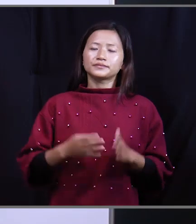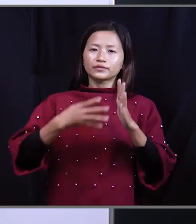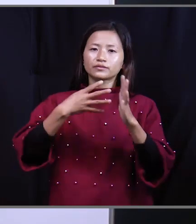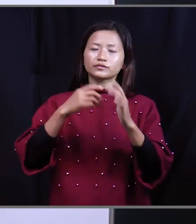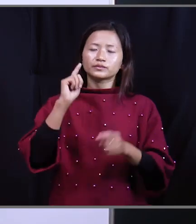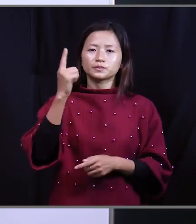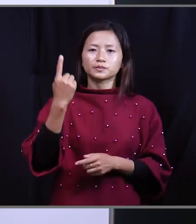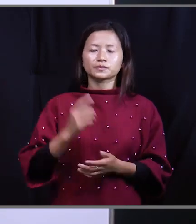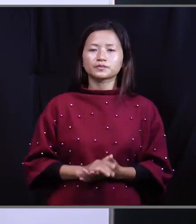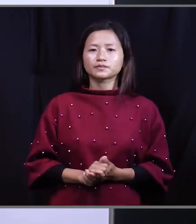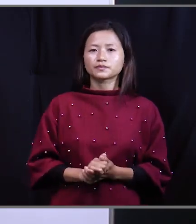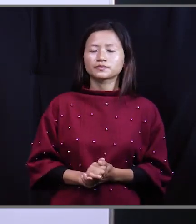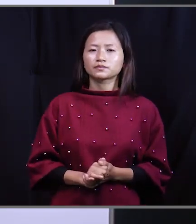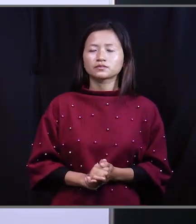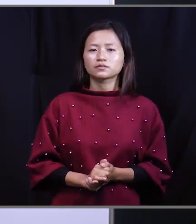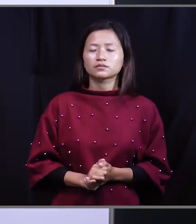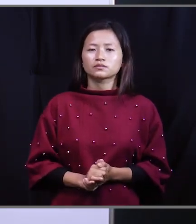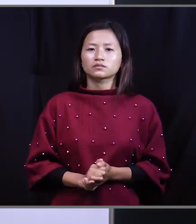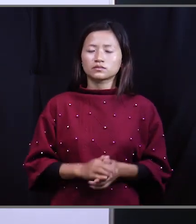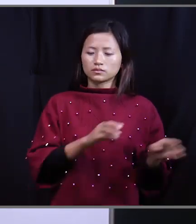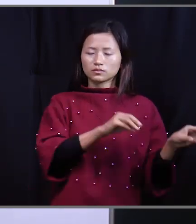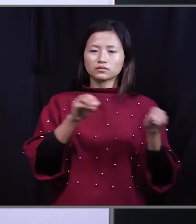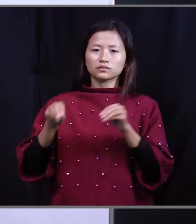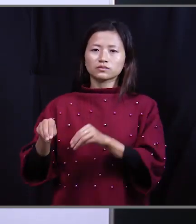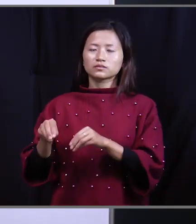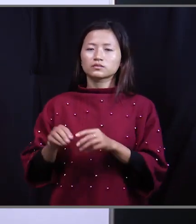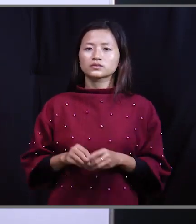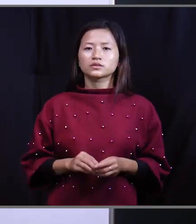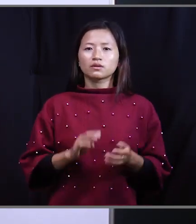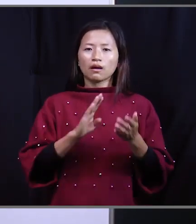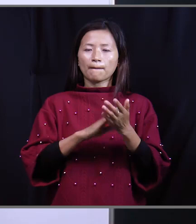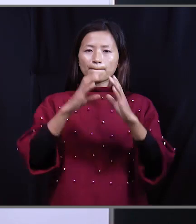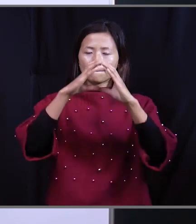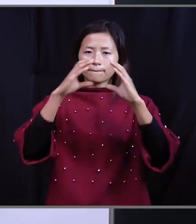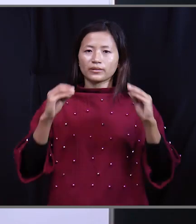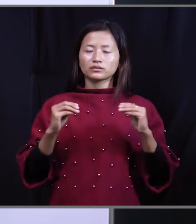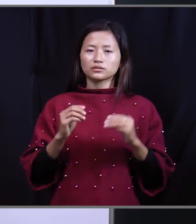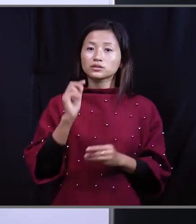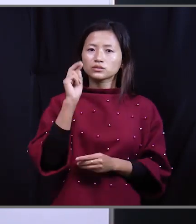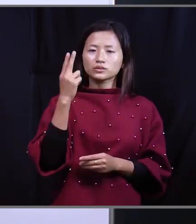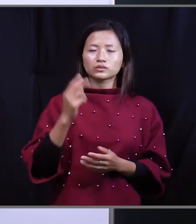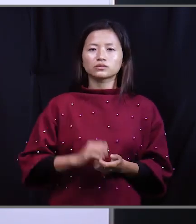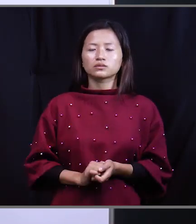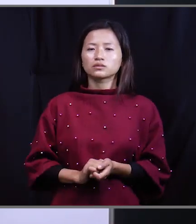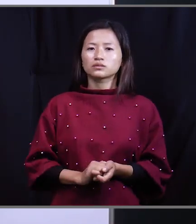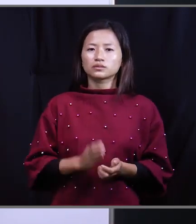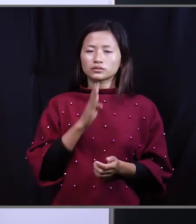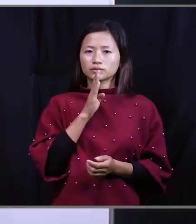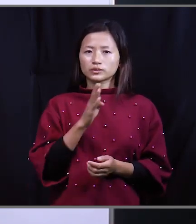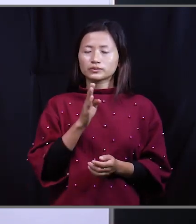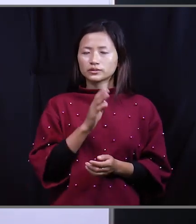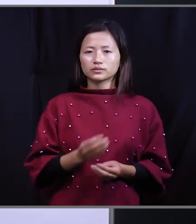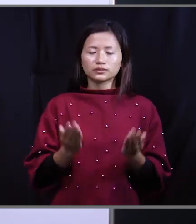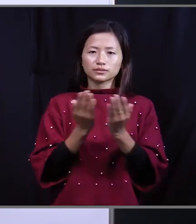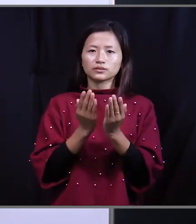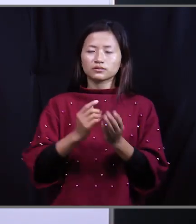telophase 1, they will move to meiosis 2, okay? But this meiosis 2 will be studying in the next